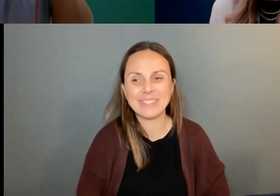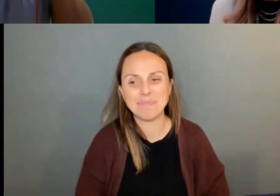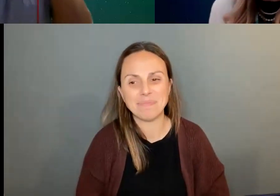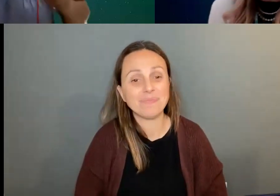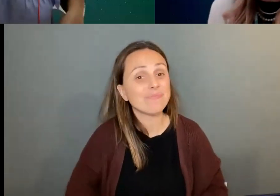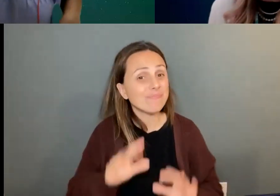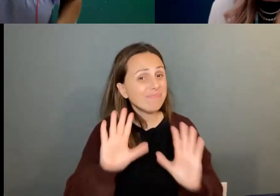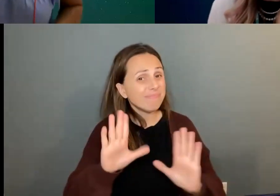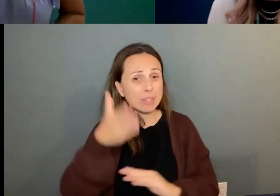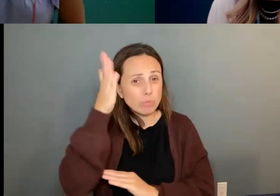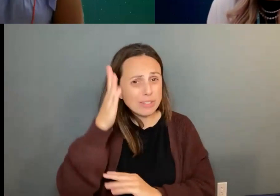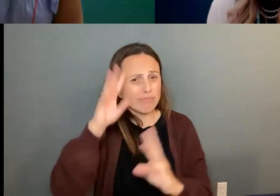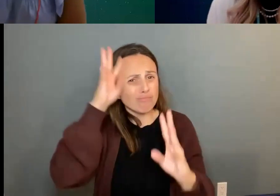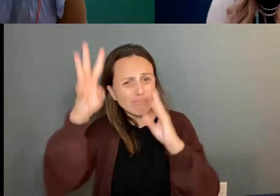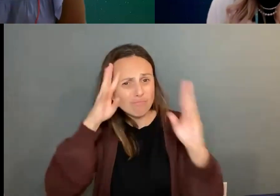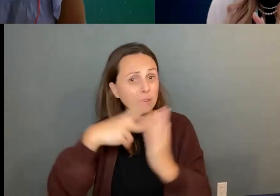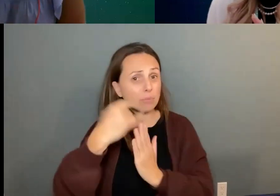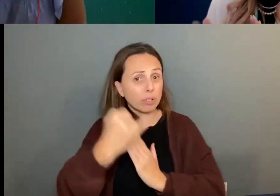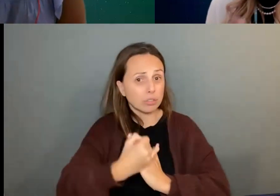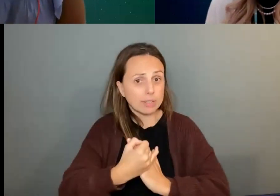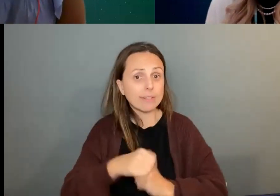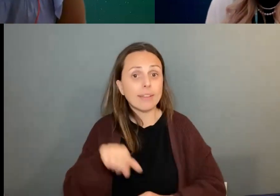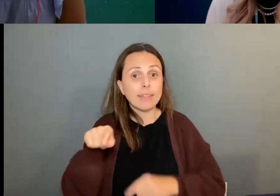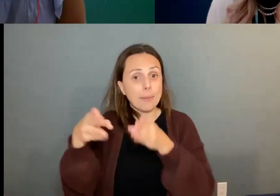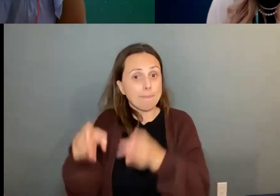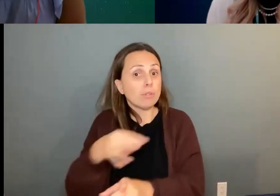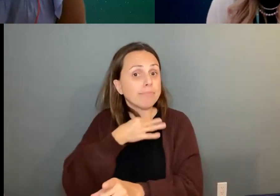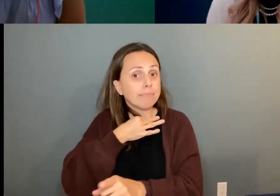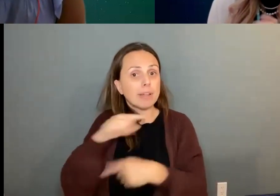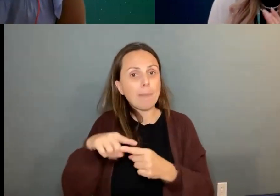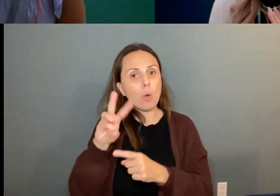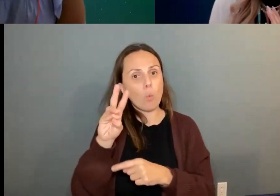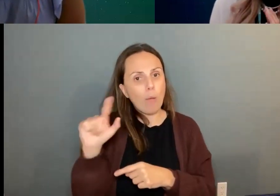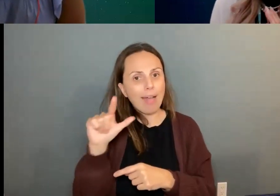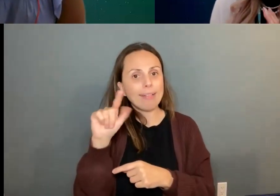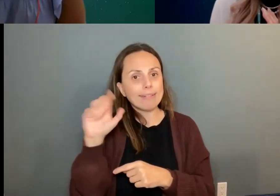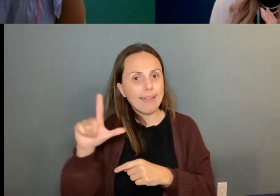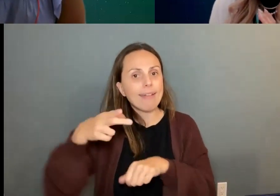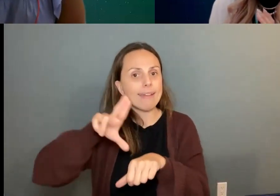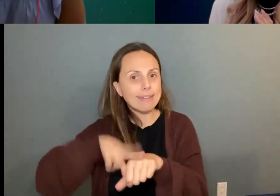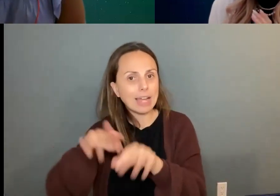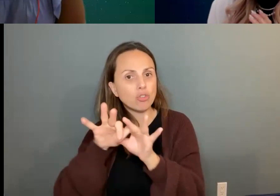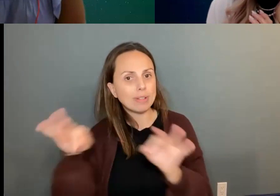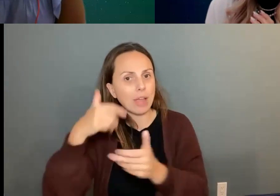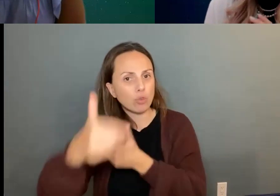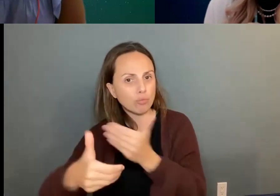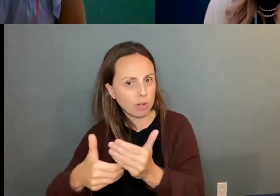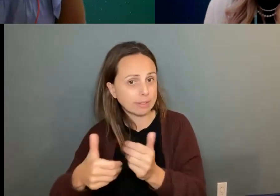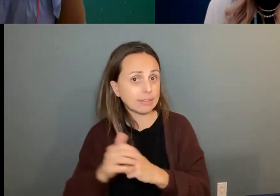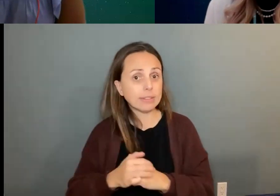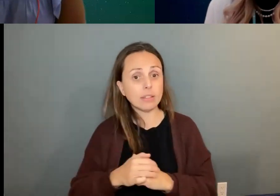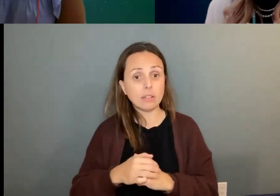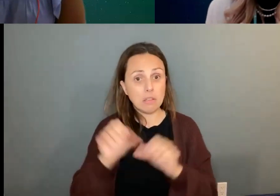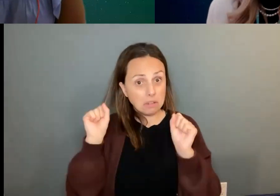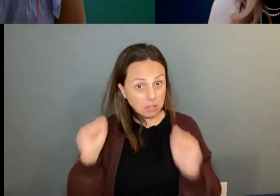Excellent presentation and innovative project. This individual is curious about WellTel's natural language processing capabilities.